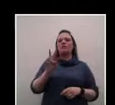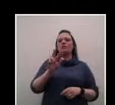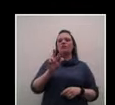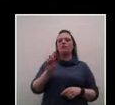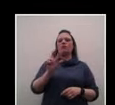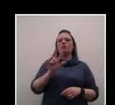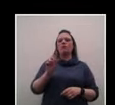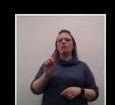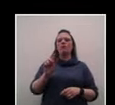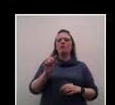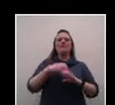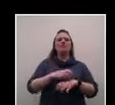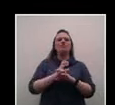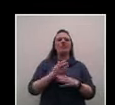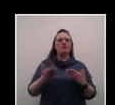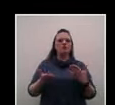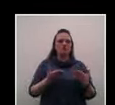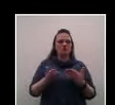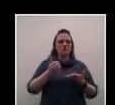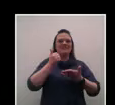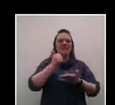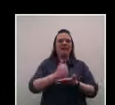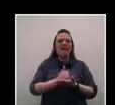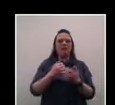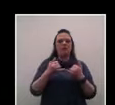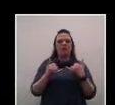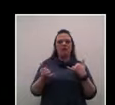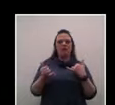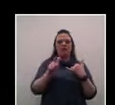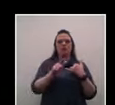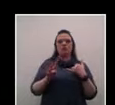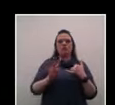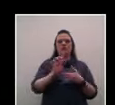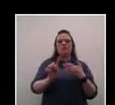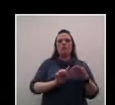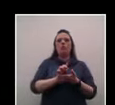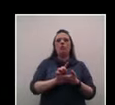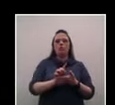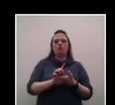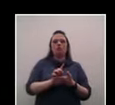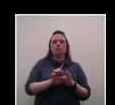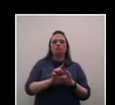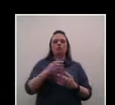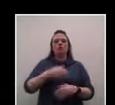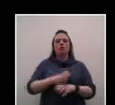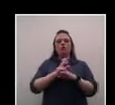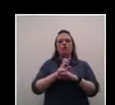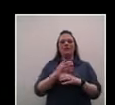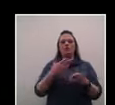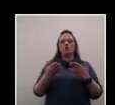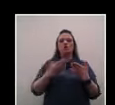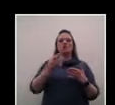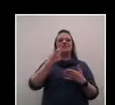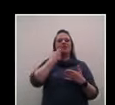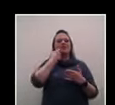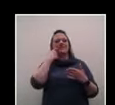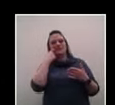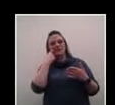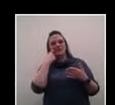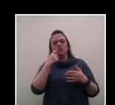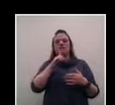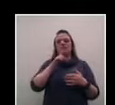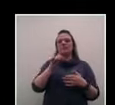716-834-3131 number is the Crisis Services Helpline. This is 24 helpline. The Crisis Services Addiction Hotline is